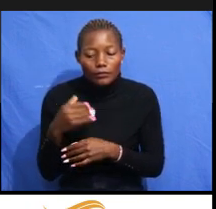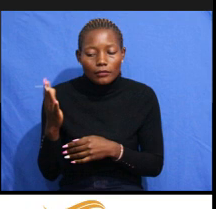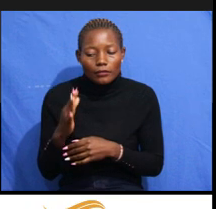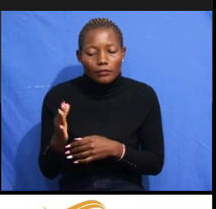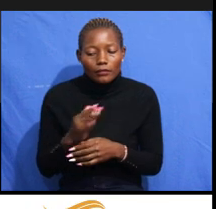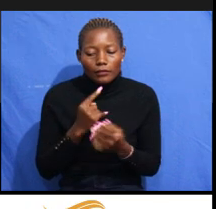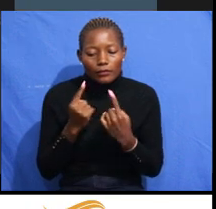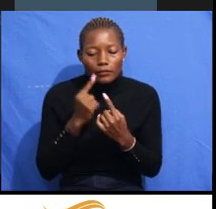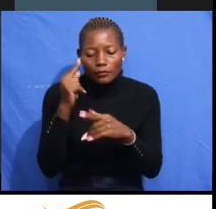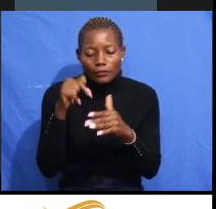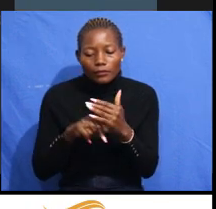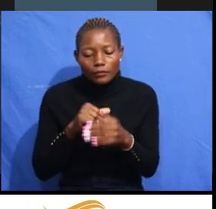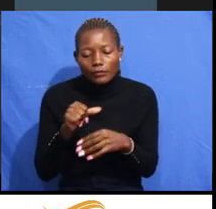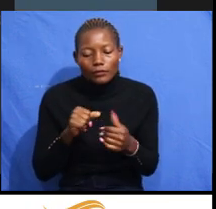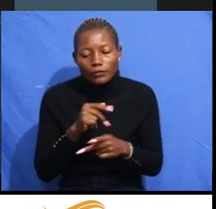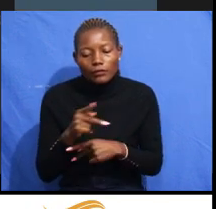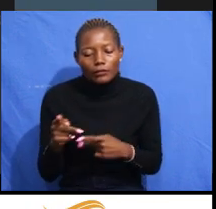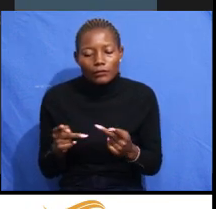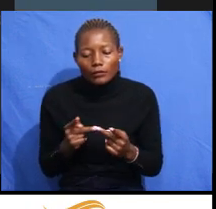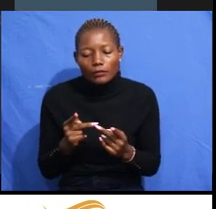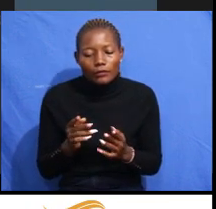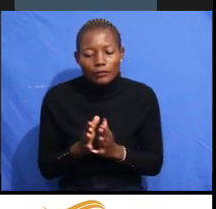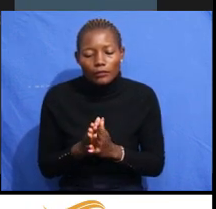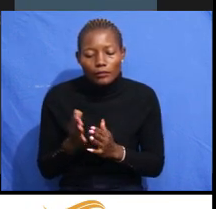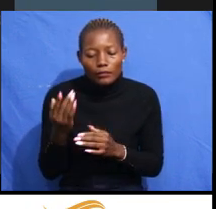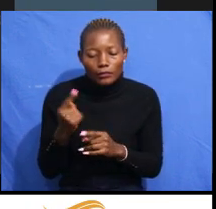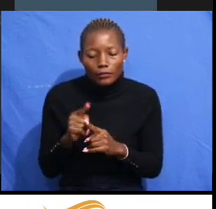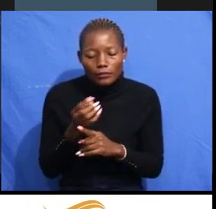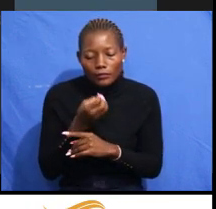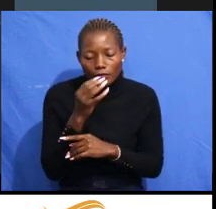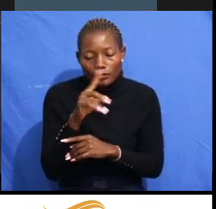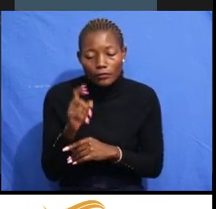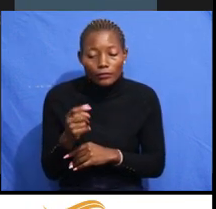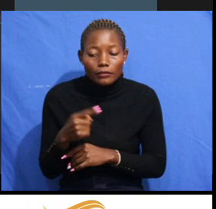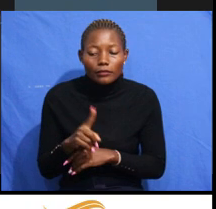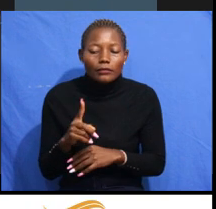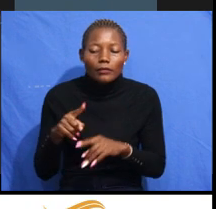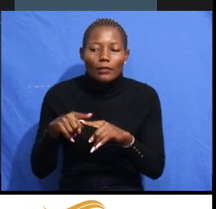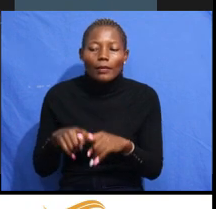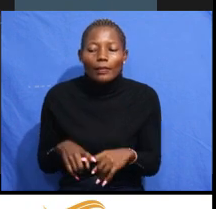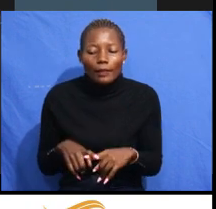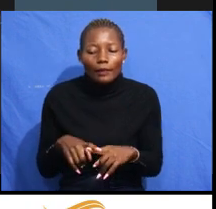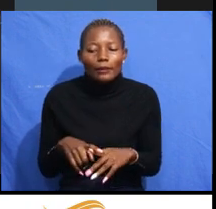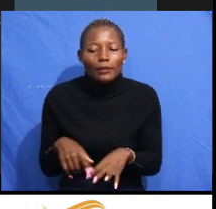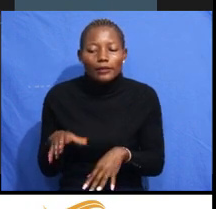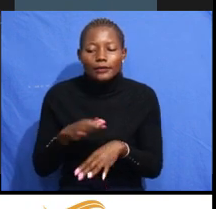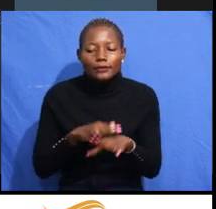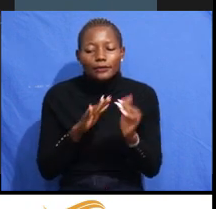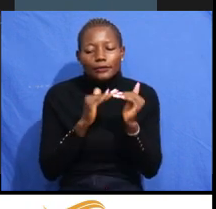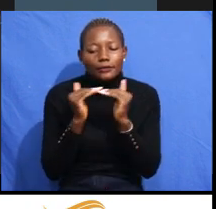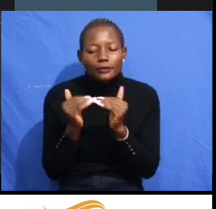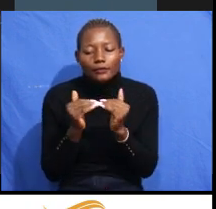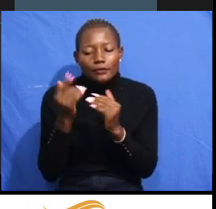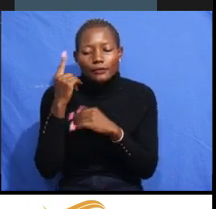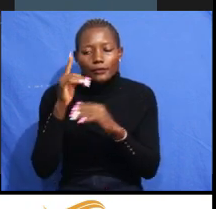of some of those processes. You can look at them in the YouTube. But to answer your question, depending on the level of